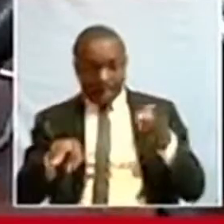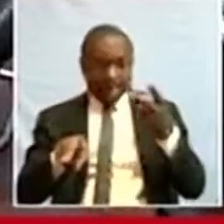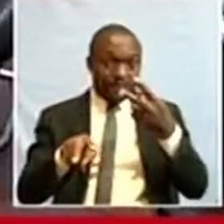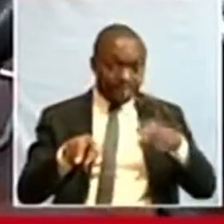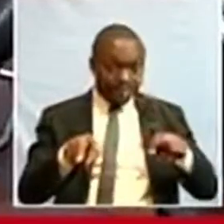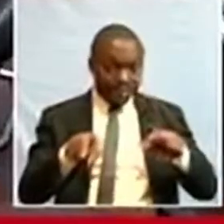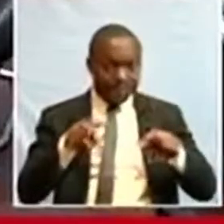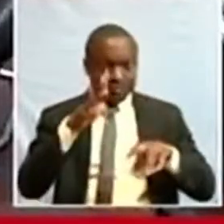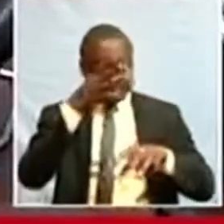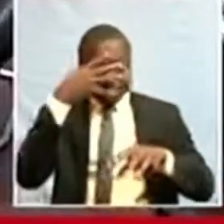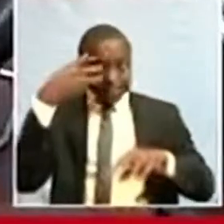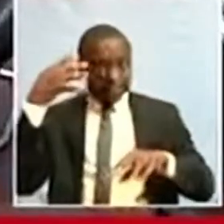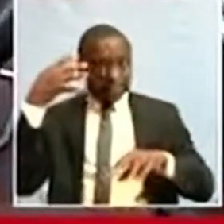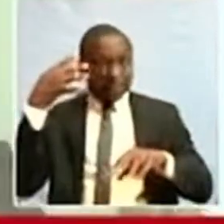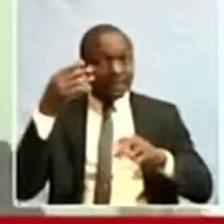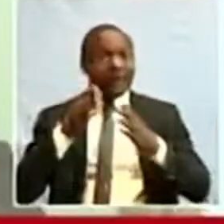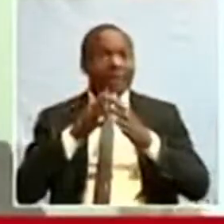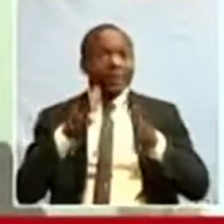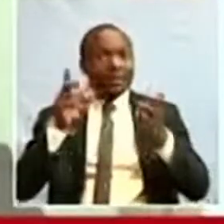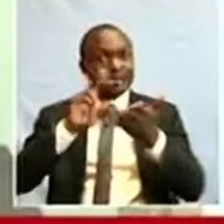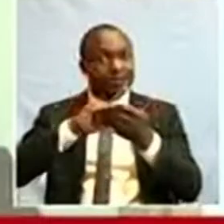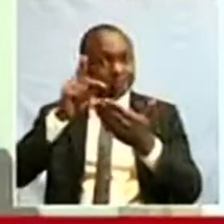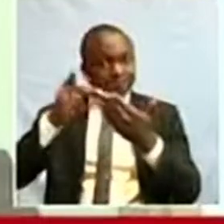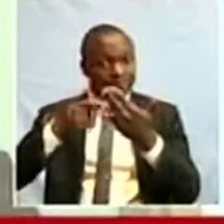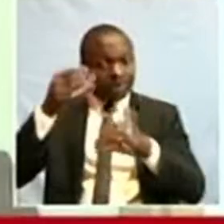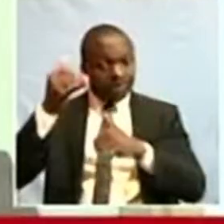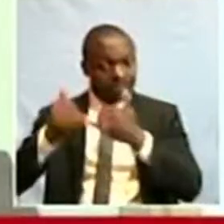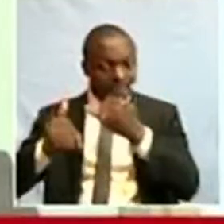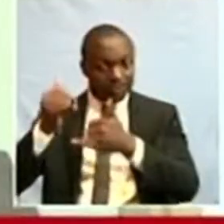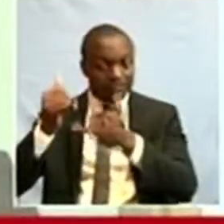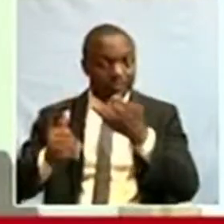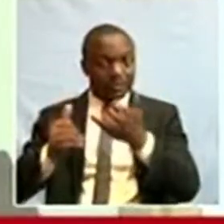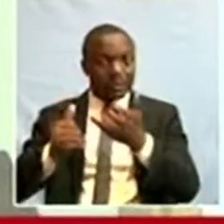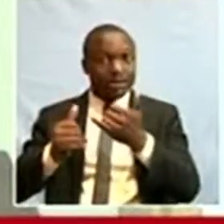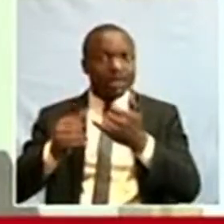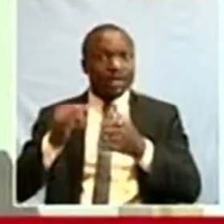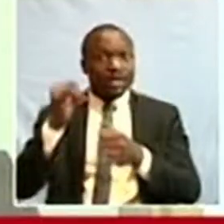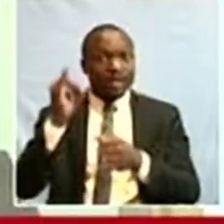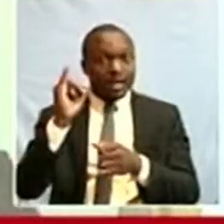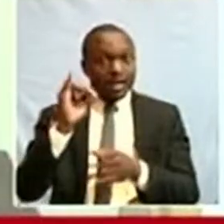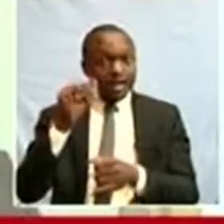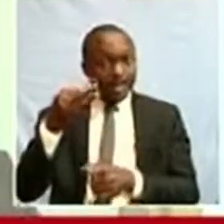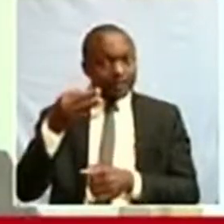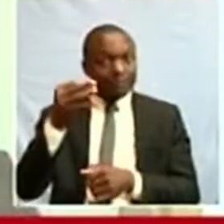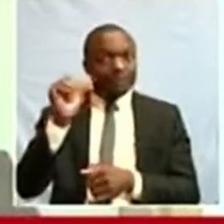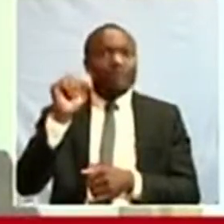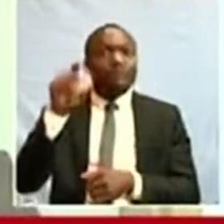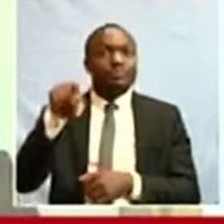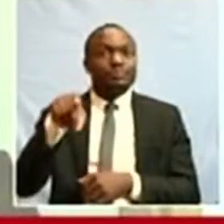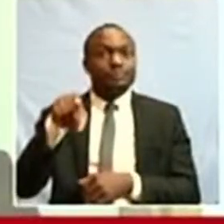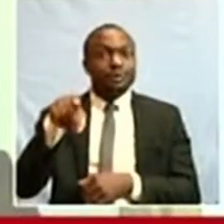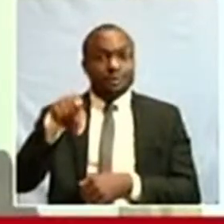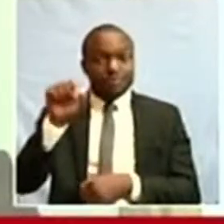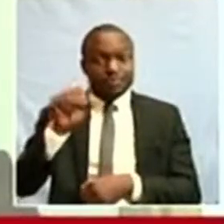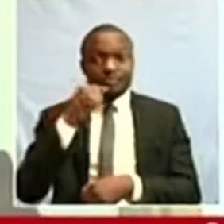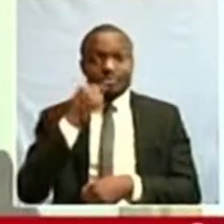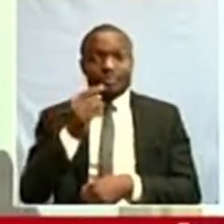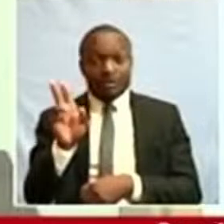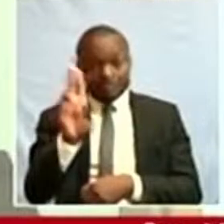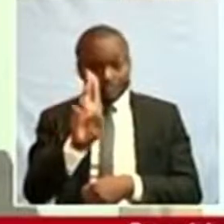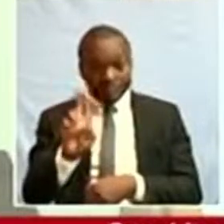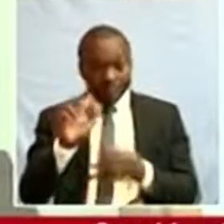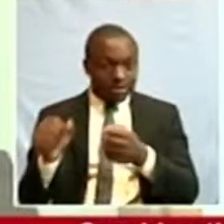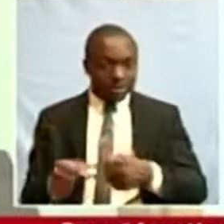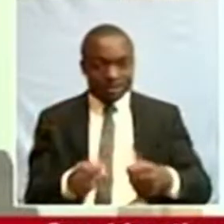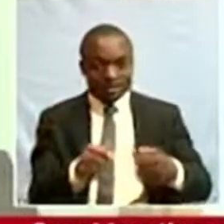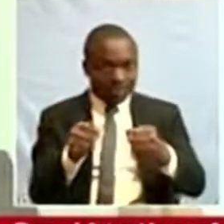all the programs. The biggest program we're finalizing to digitalize now is the FSP, where, as the PS has indicated, we have used the system